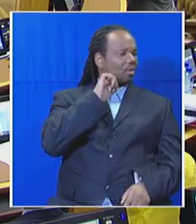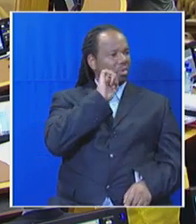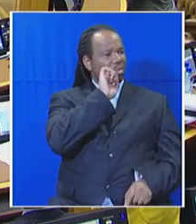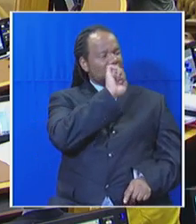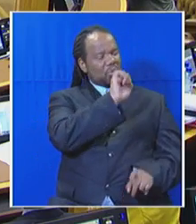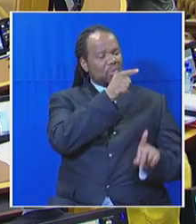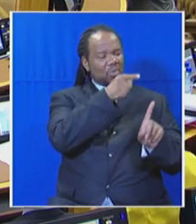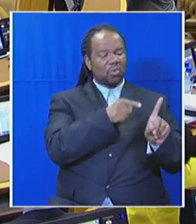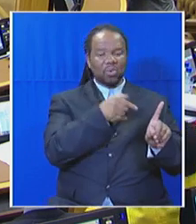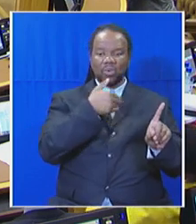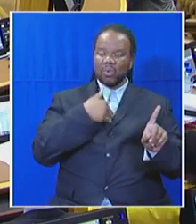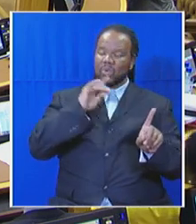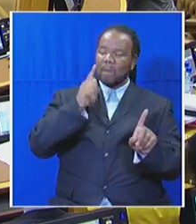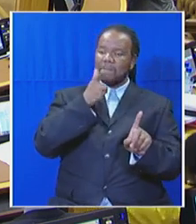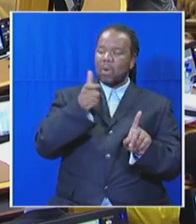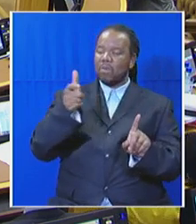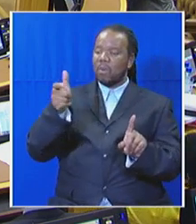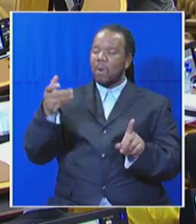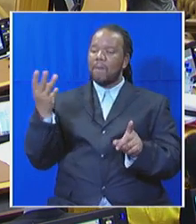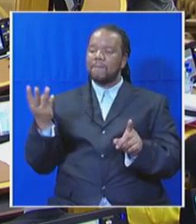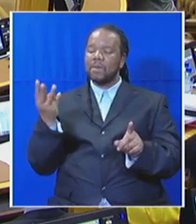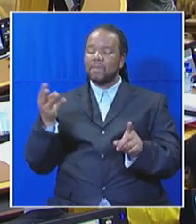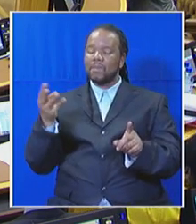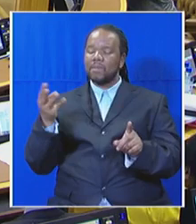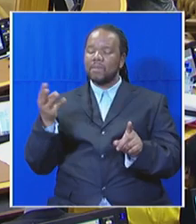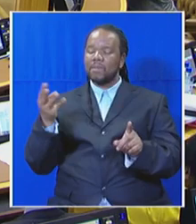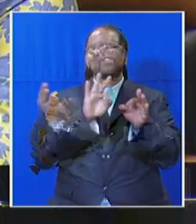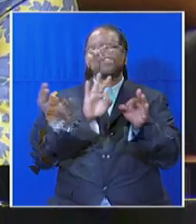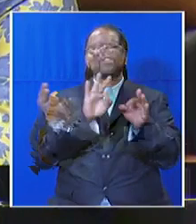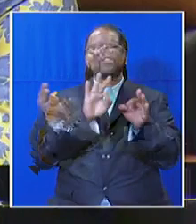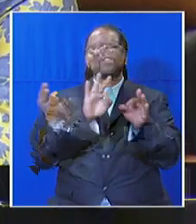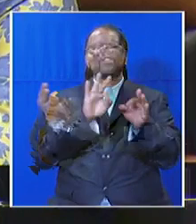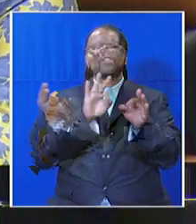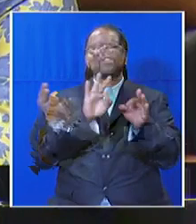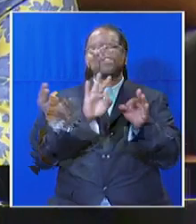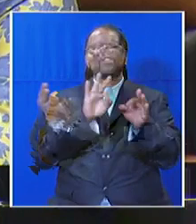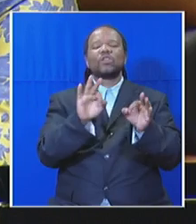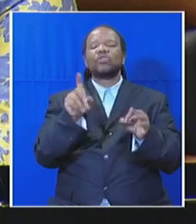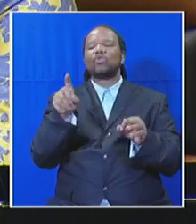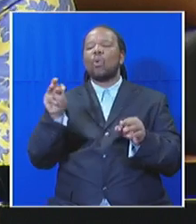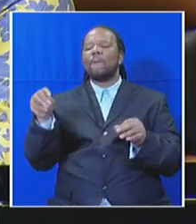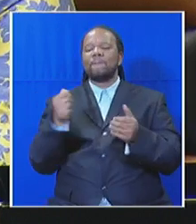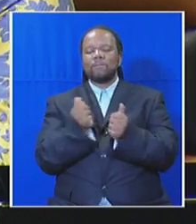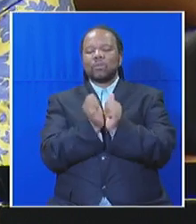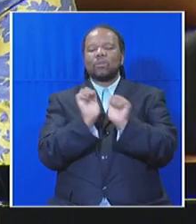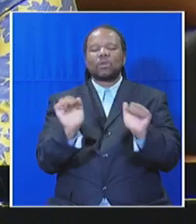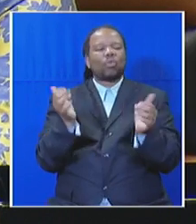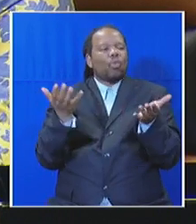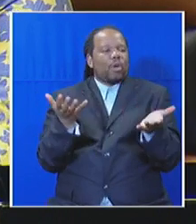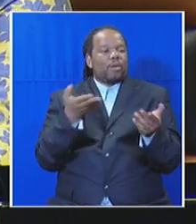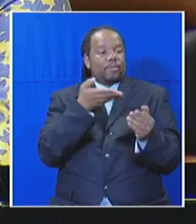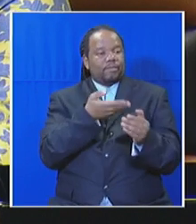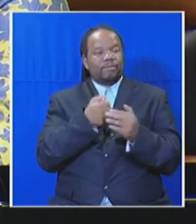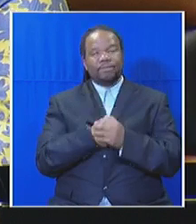Africa kanti freedom of speech it's la obvious that the honor, whether their leader is sitting or